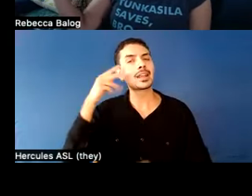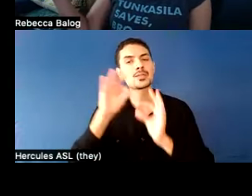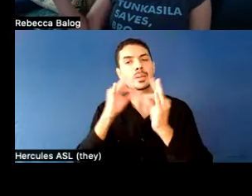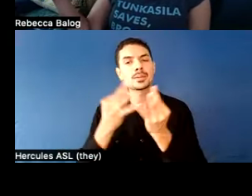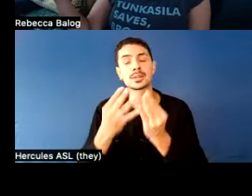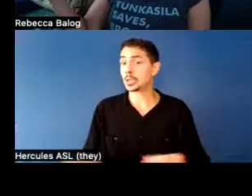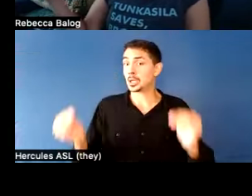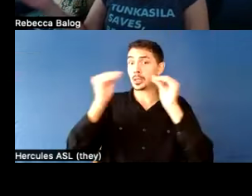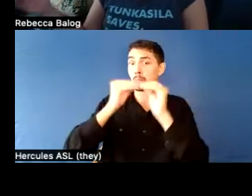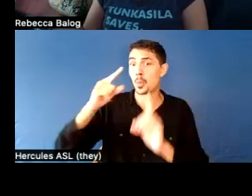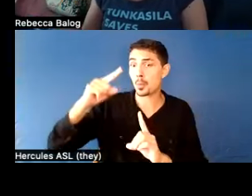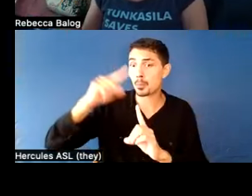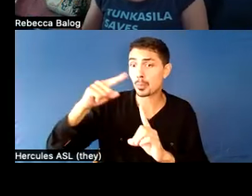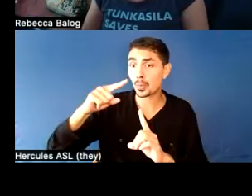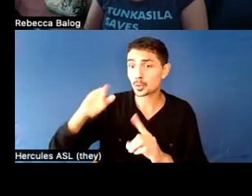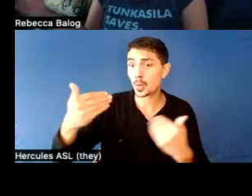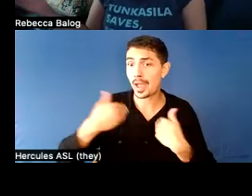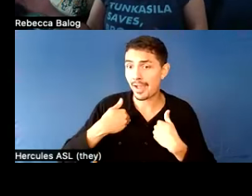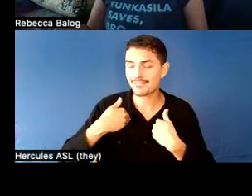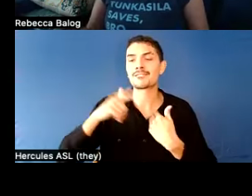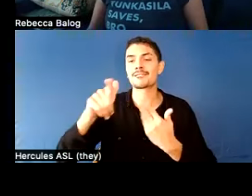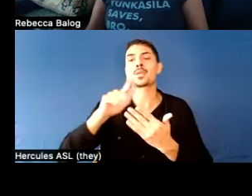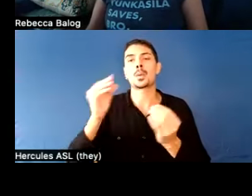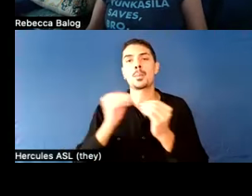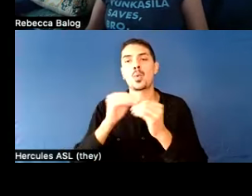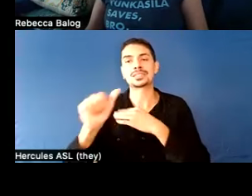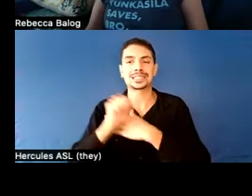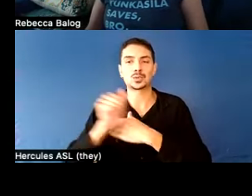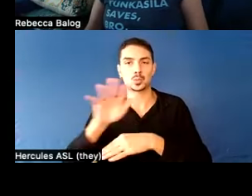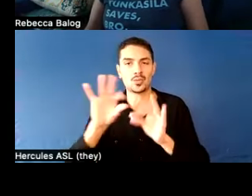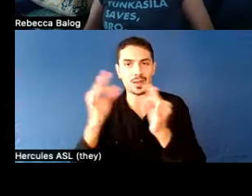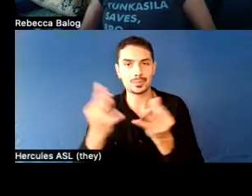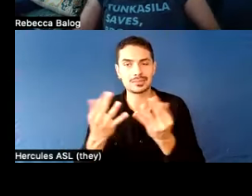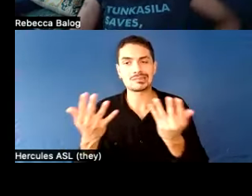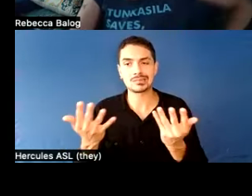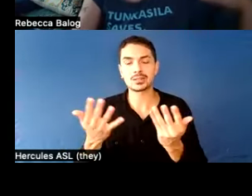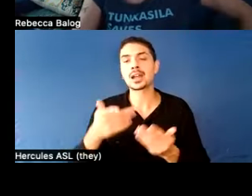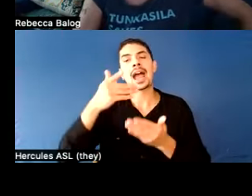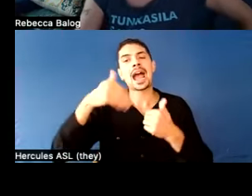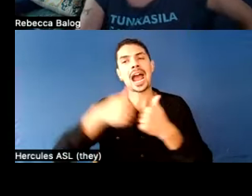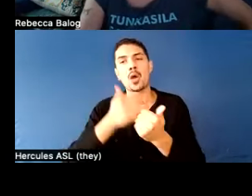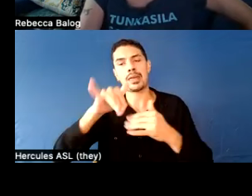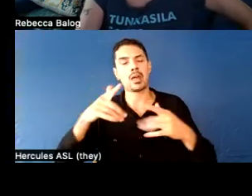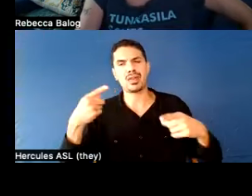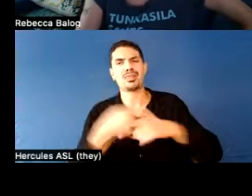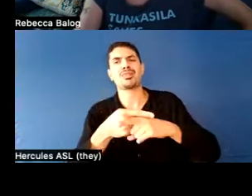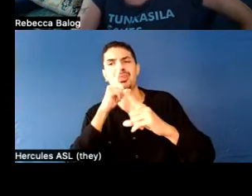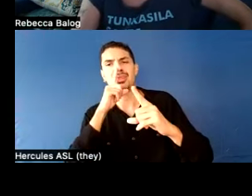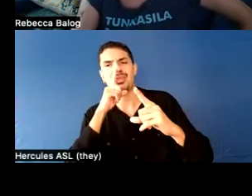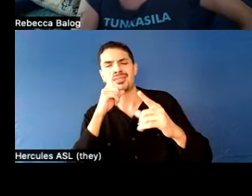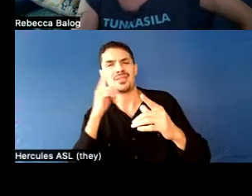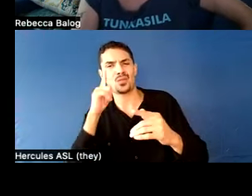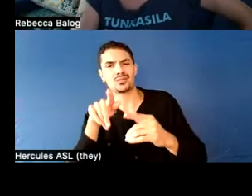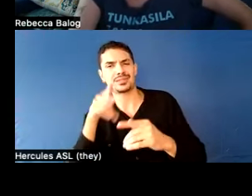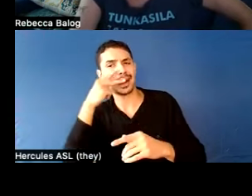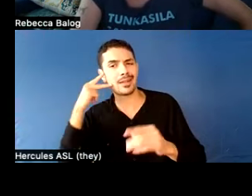more endangerment to your family? What does that look like in Indian country? How many Native families have 3 or more